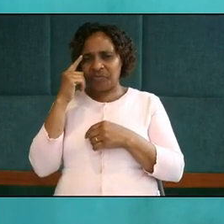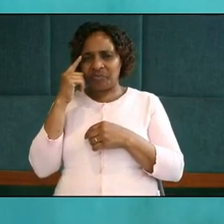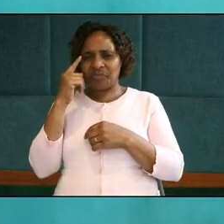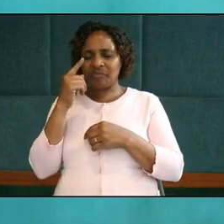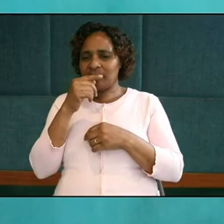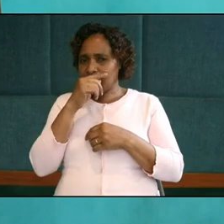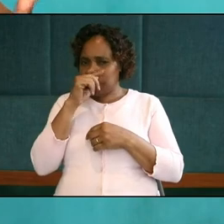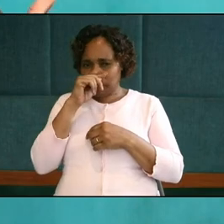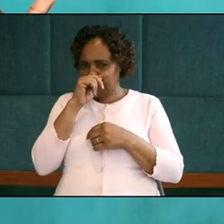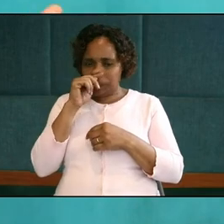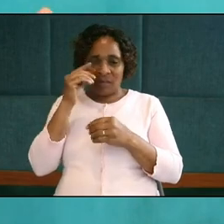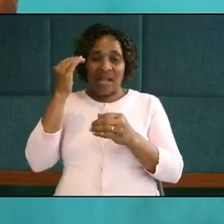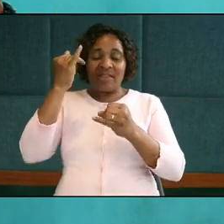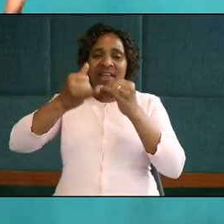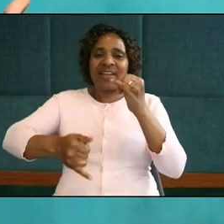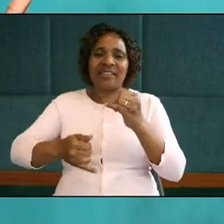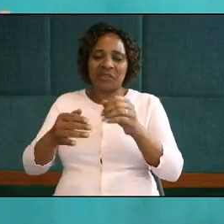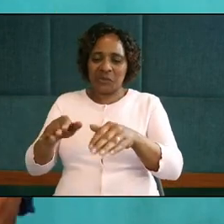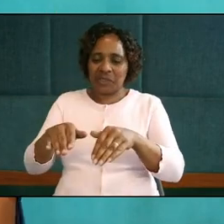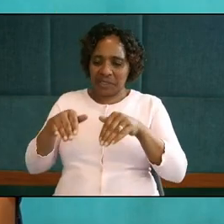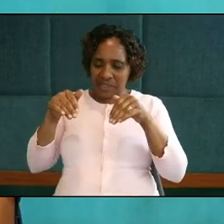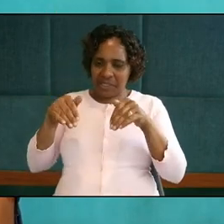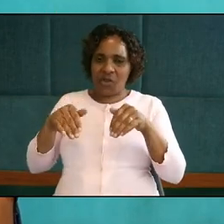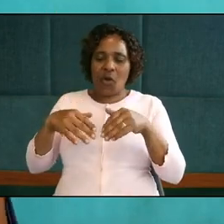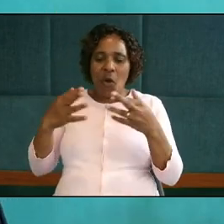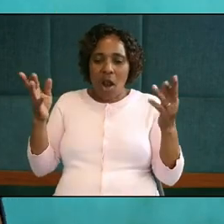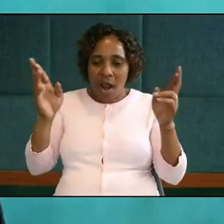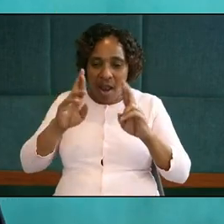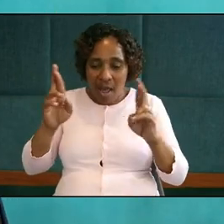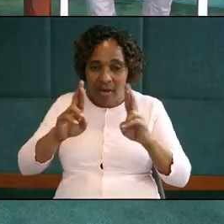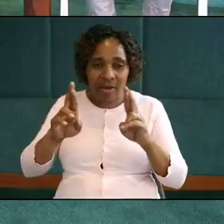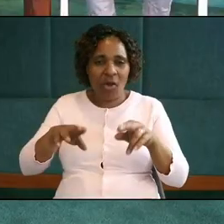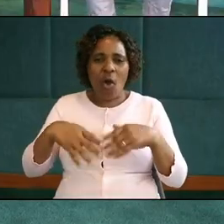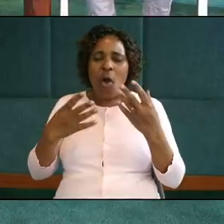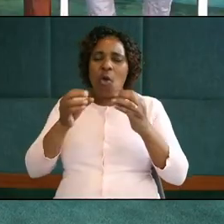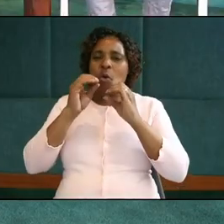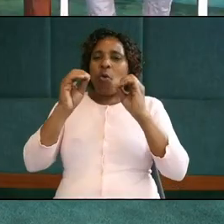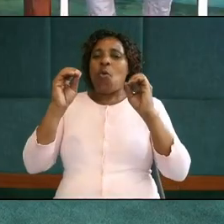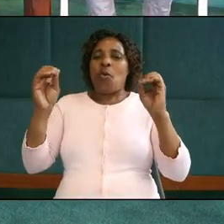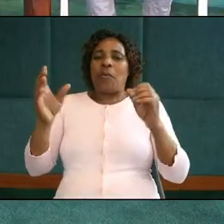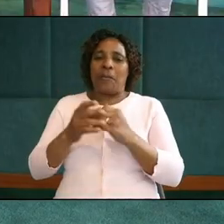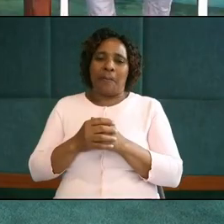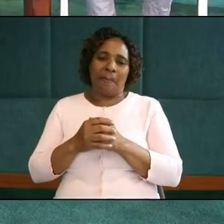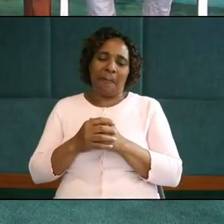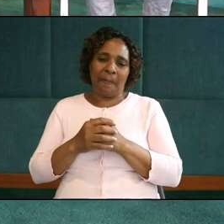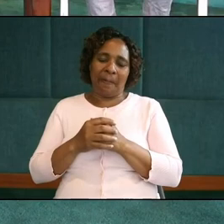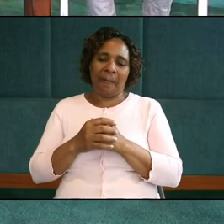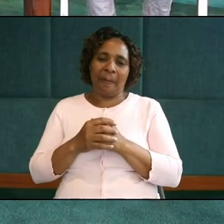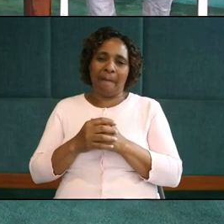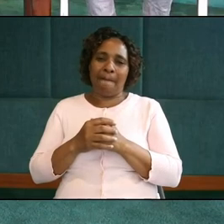the consequences are either delayed, immediate, or there are no consequences at all?